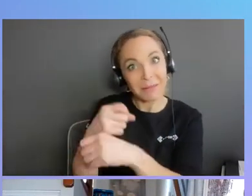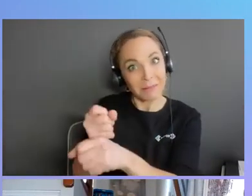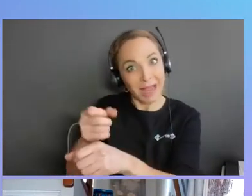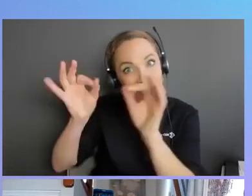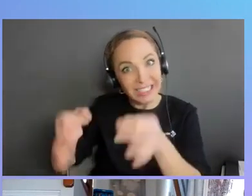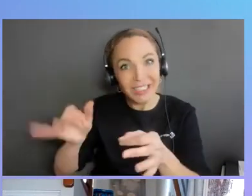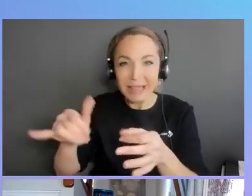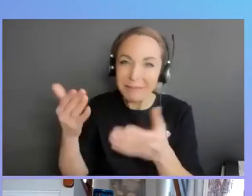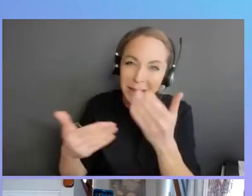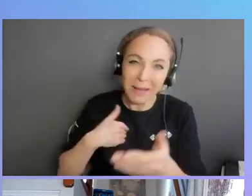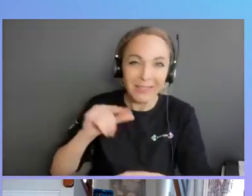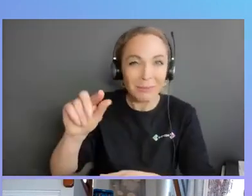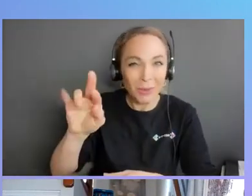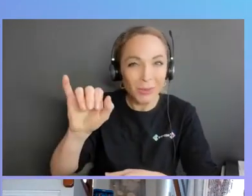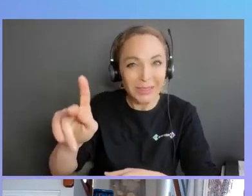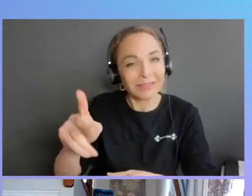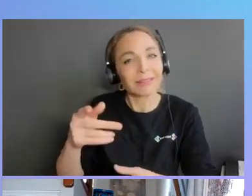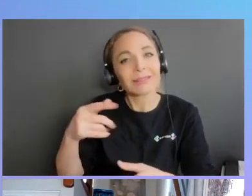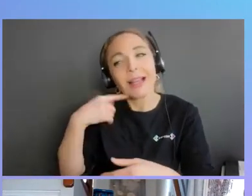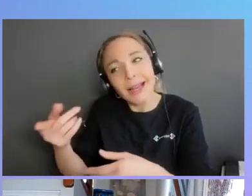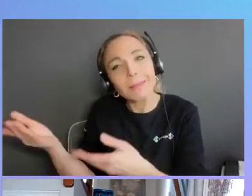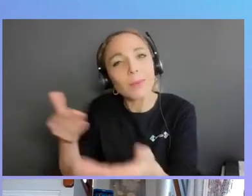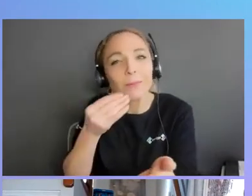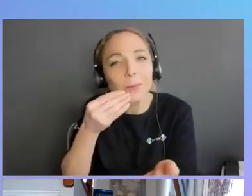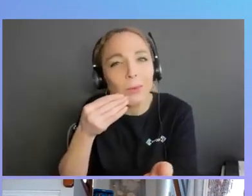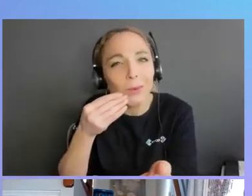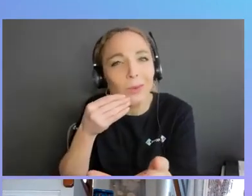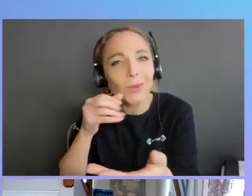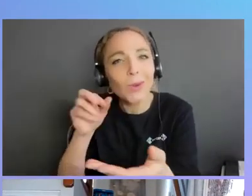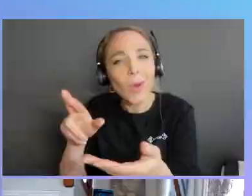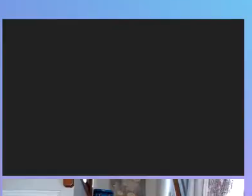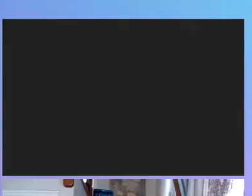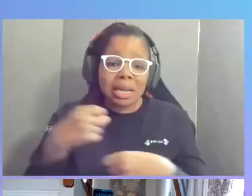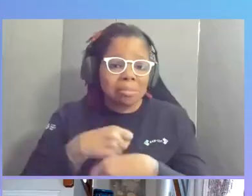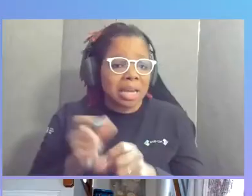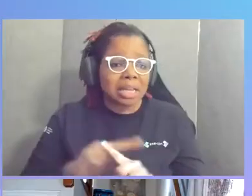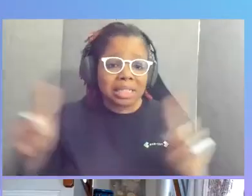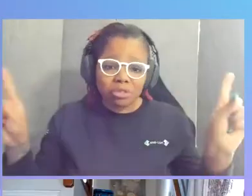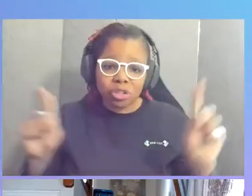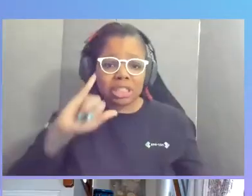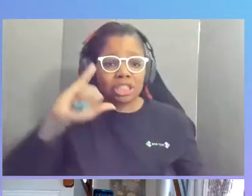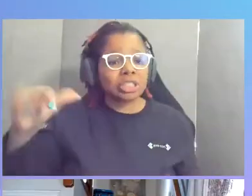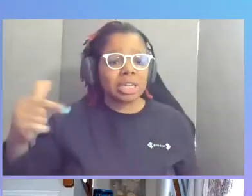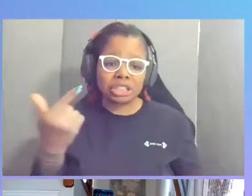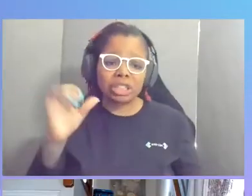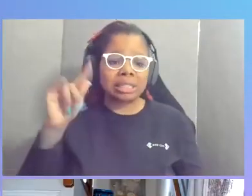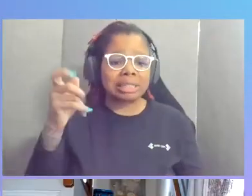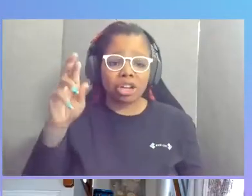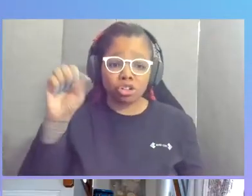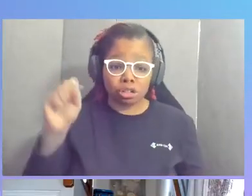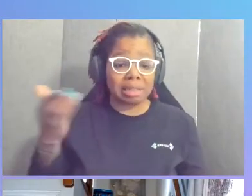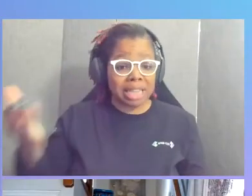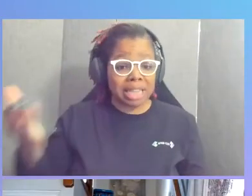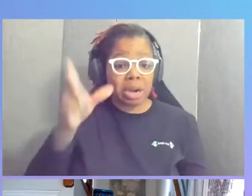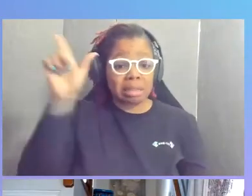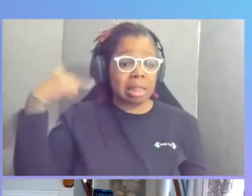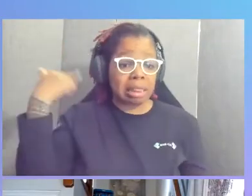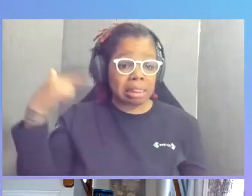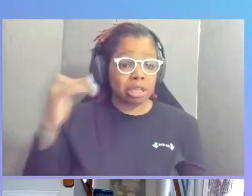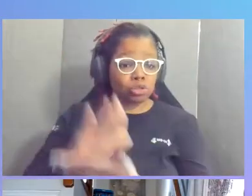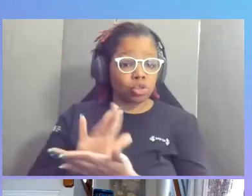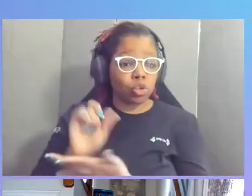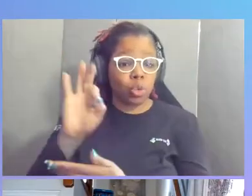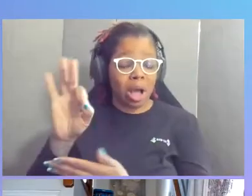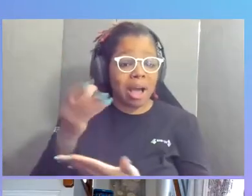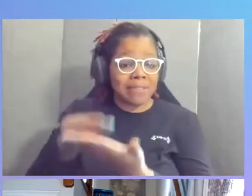meeting. Even the day of the week can make a difference. J.G. Sanders at the London School of Economics did some research on what